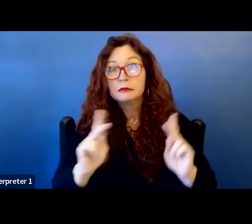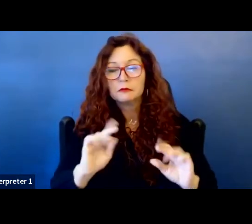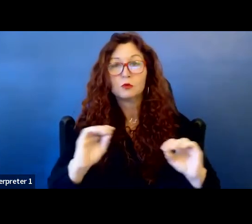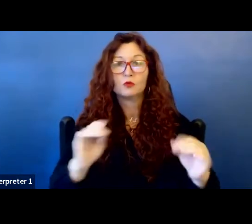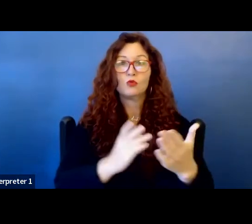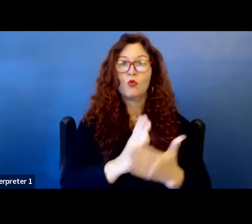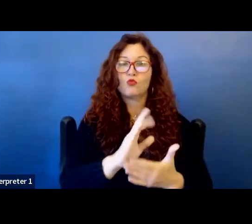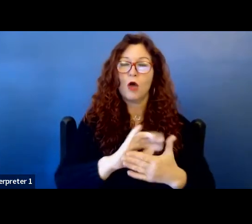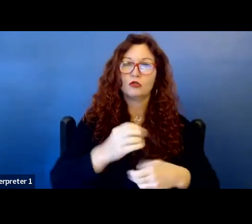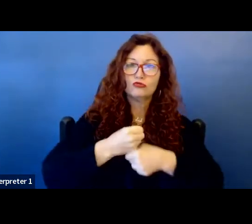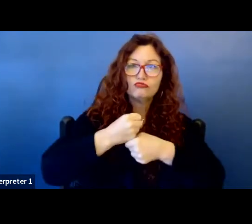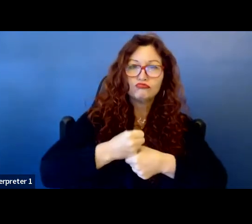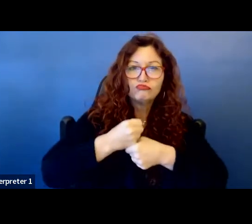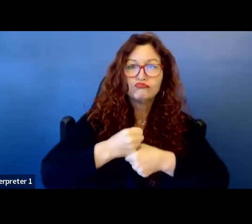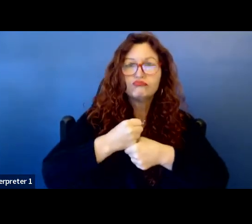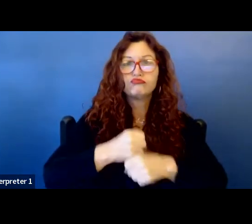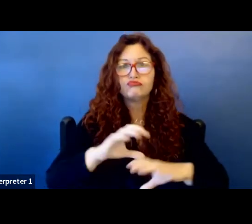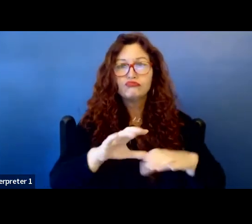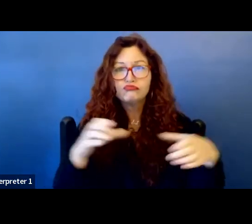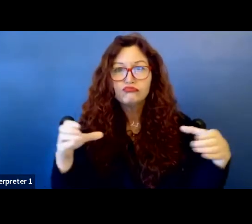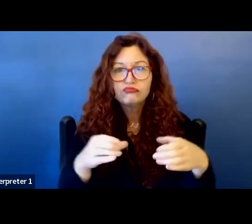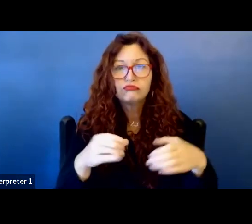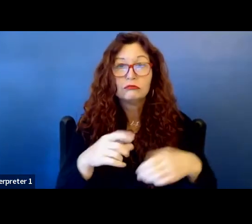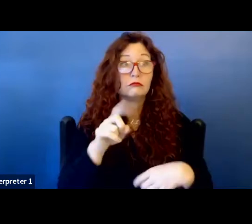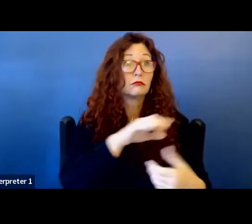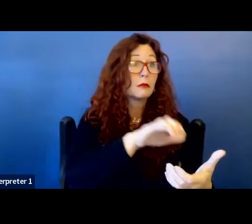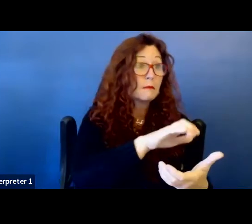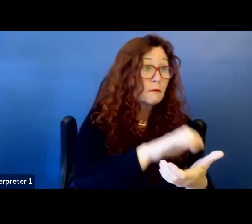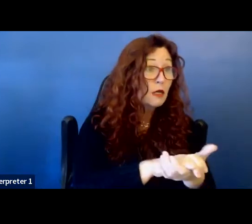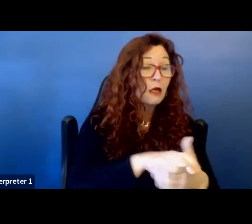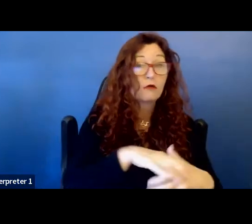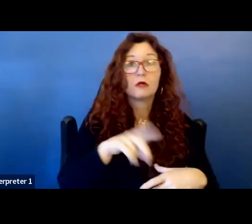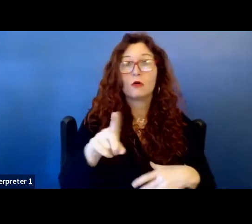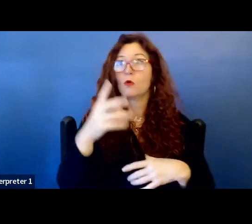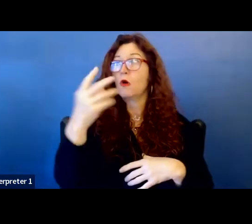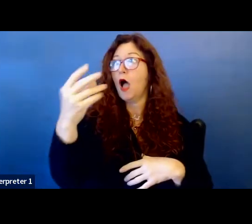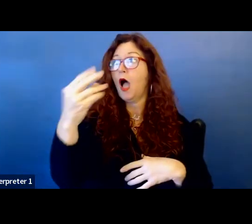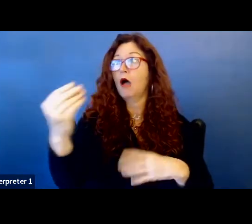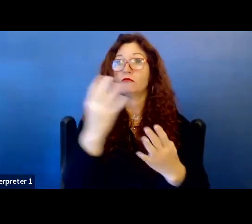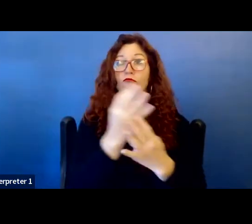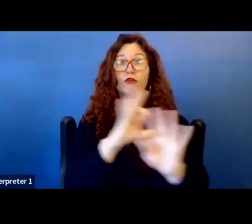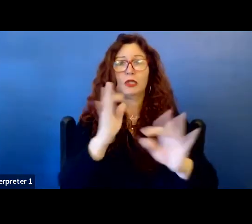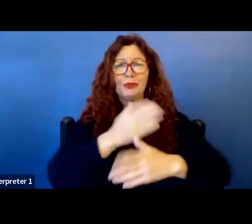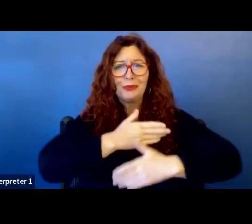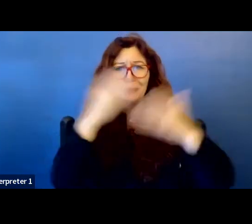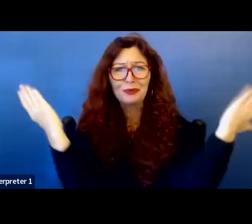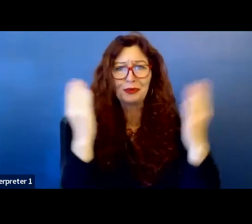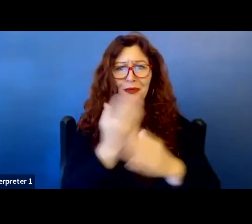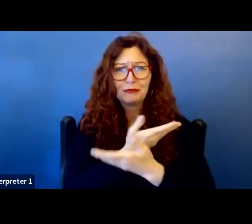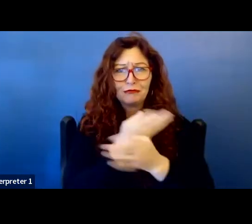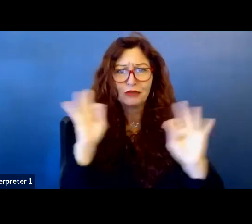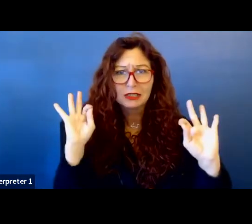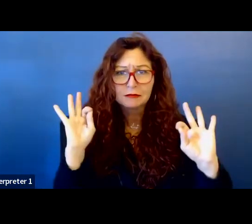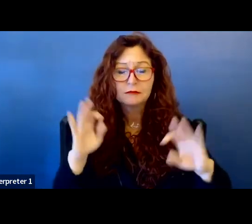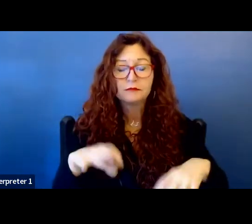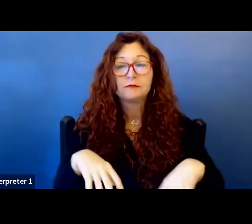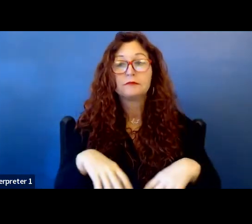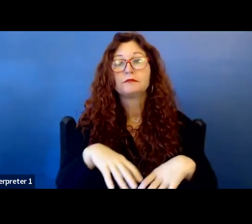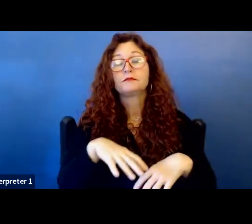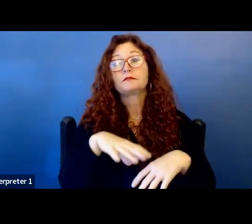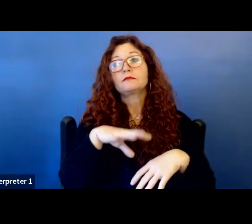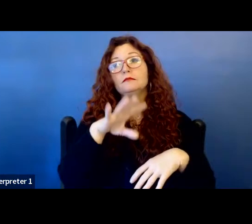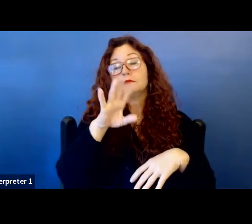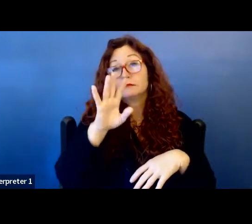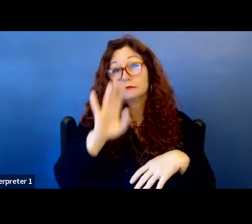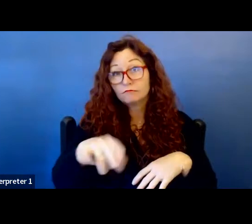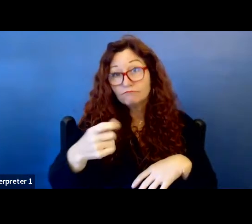cross state lines without a sponsor or to even be outside known as loitering laws right so i named these just to say that drafting and